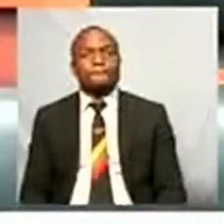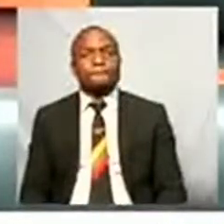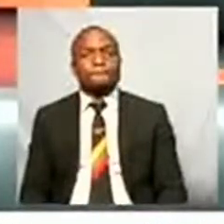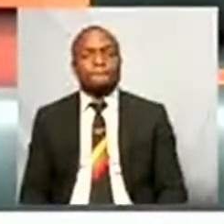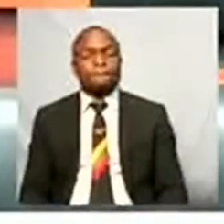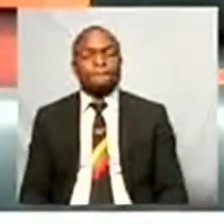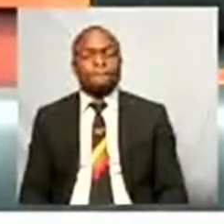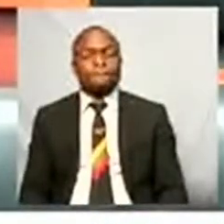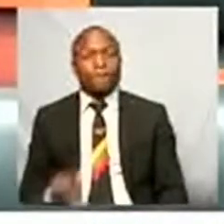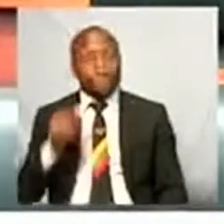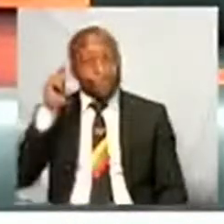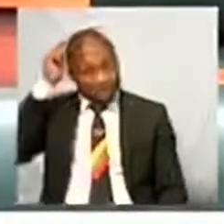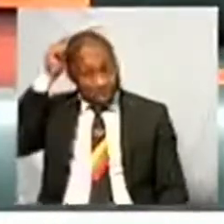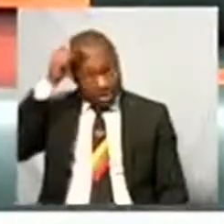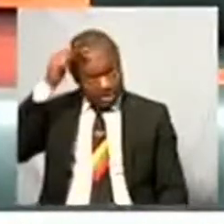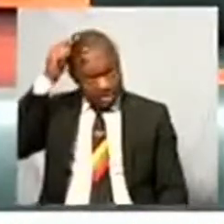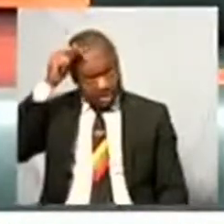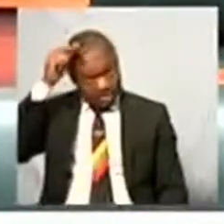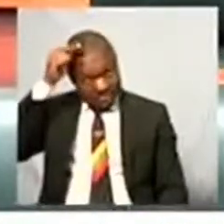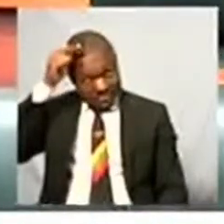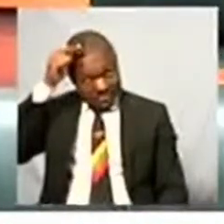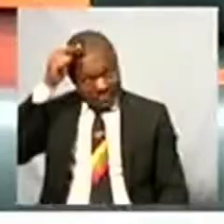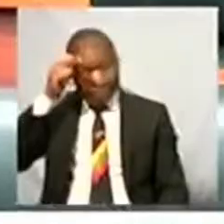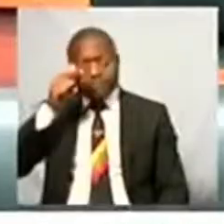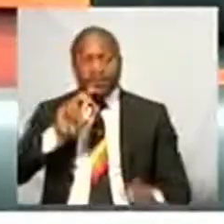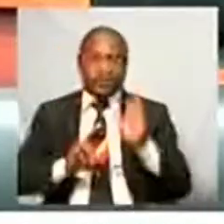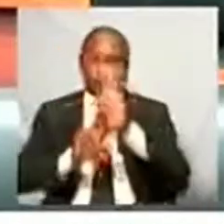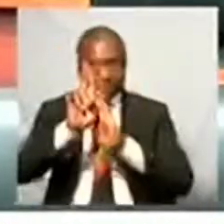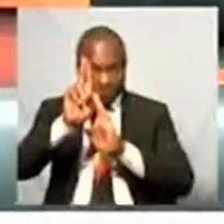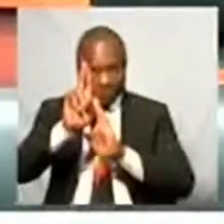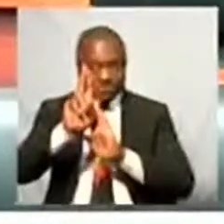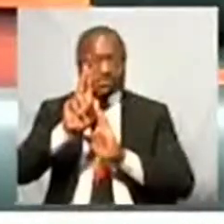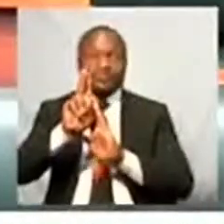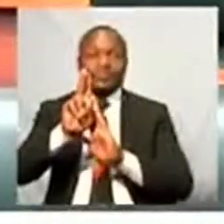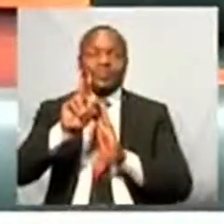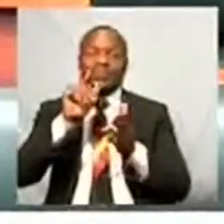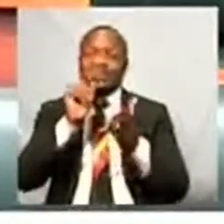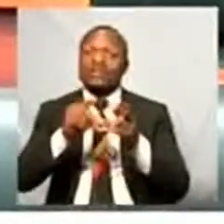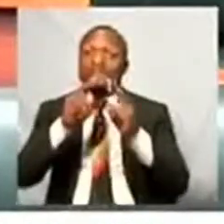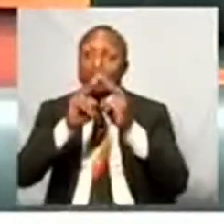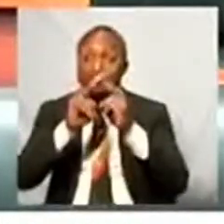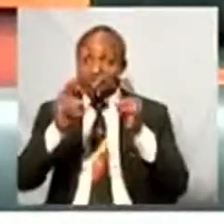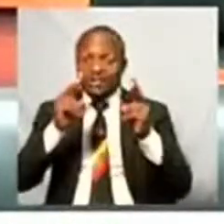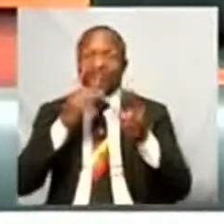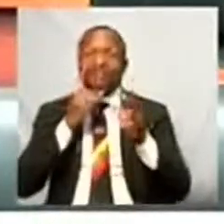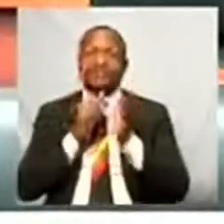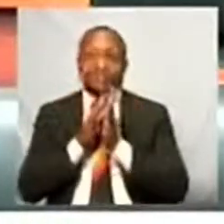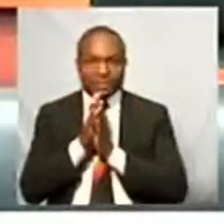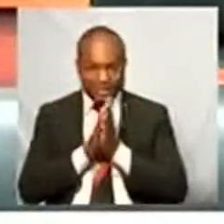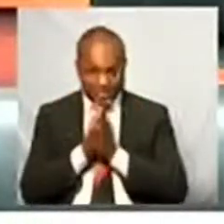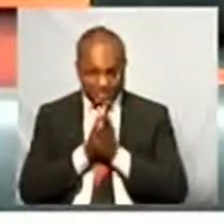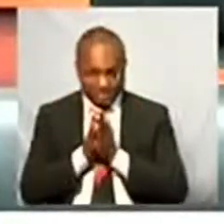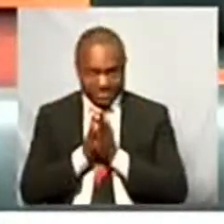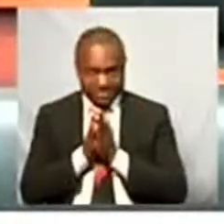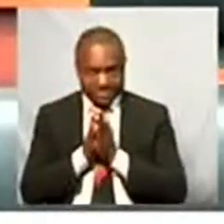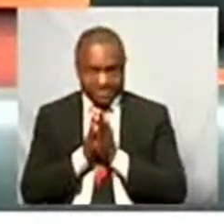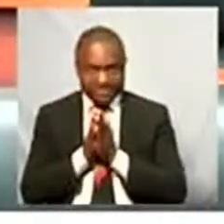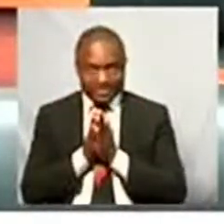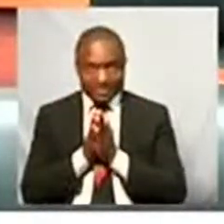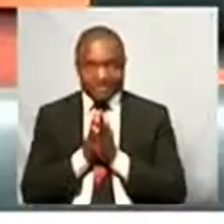I'll go to Levi Monawasa Medical University, Mr. Speaker. This is also a very interesting